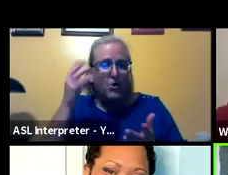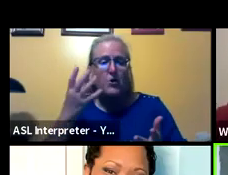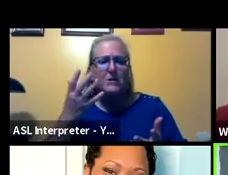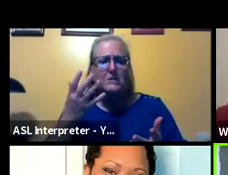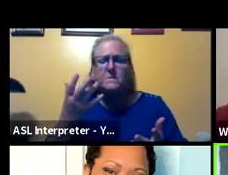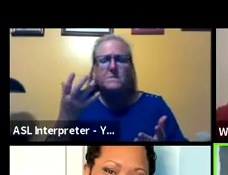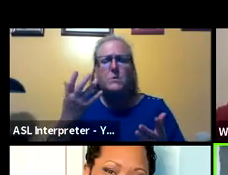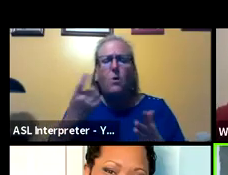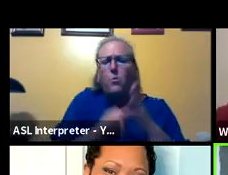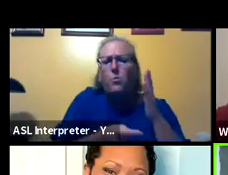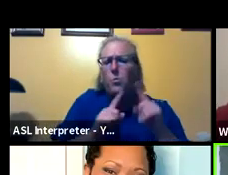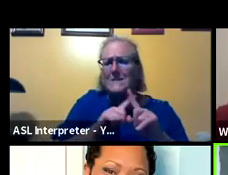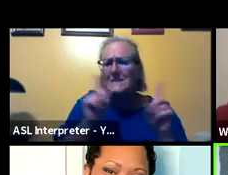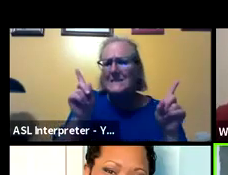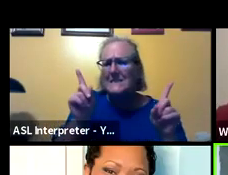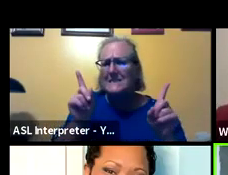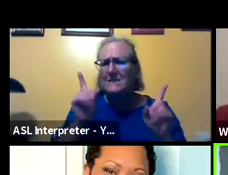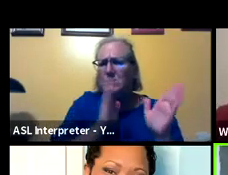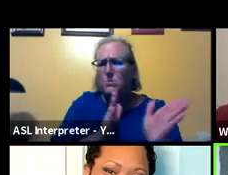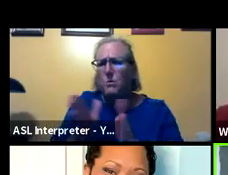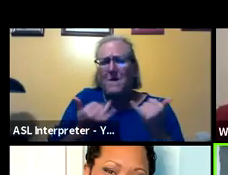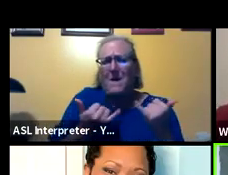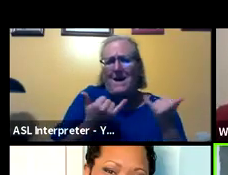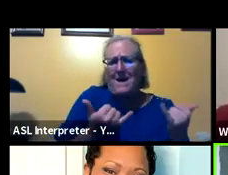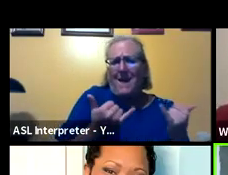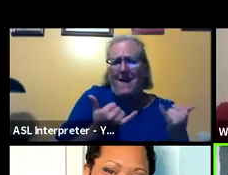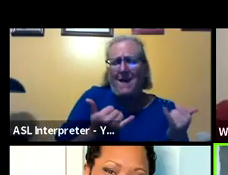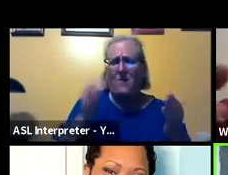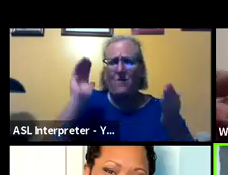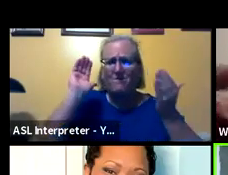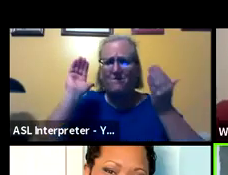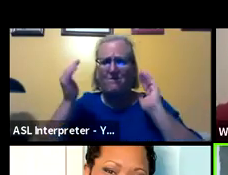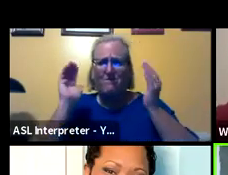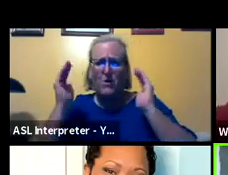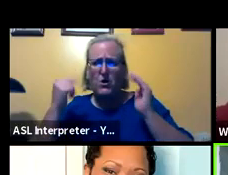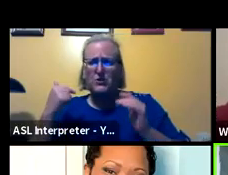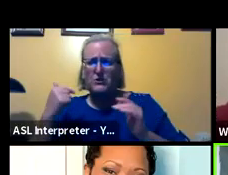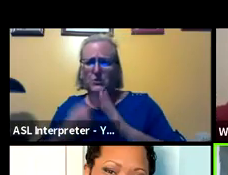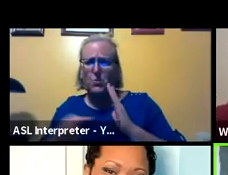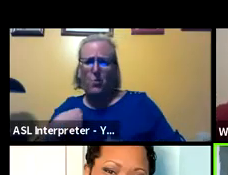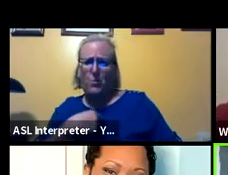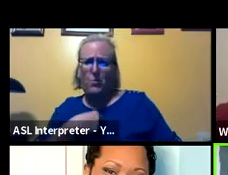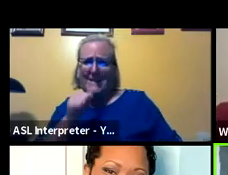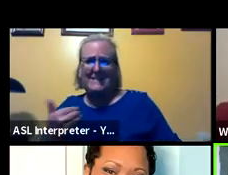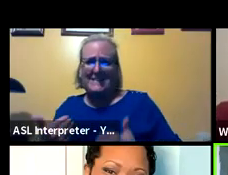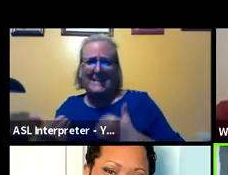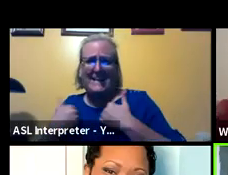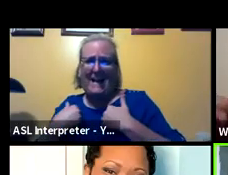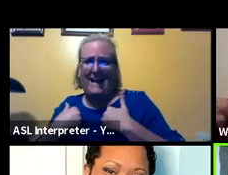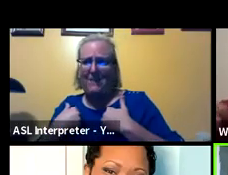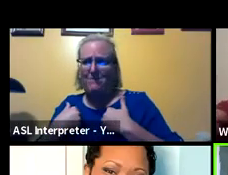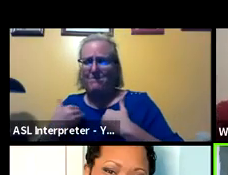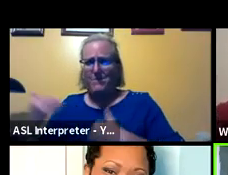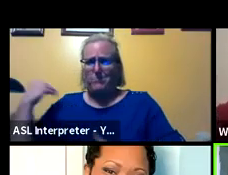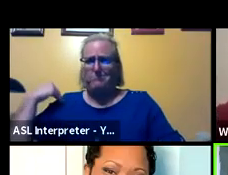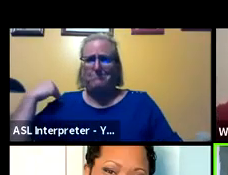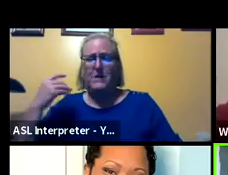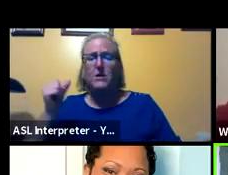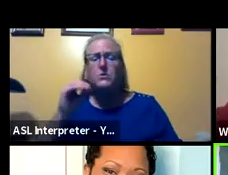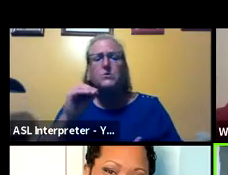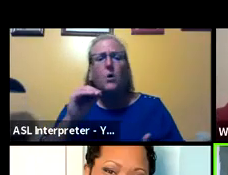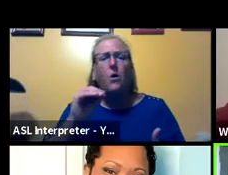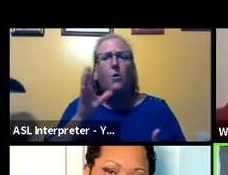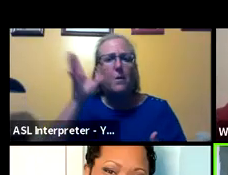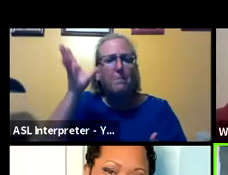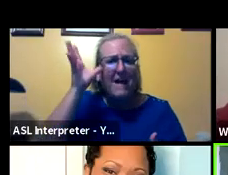the preparation now versus when we didn't have planning? What can parents and